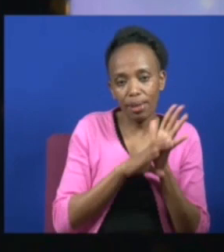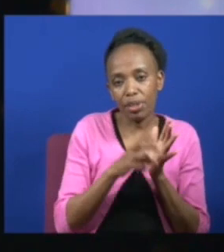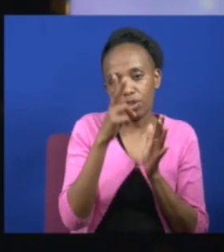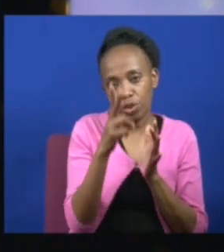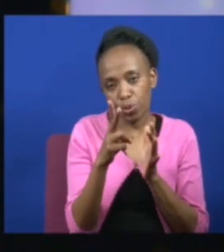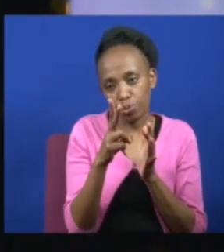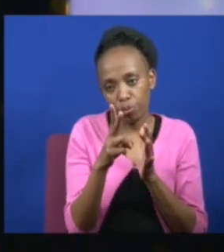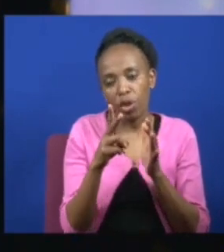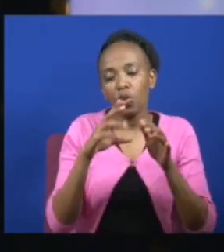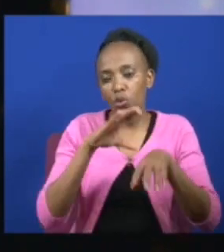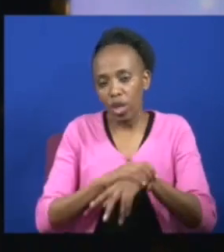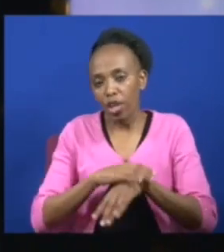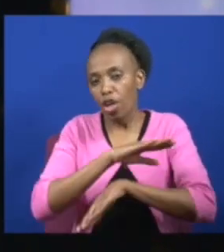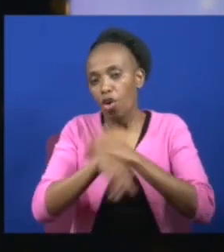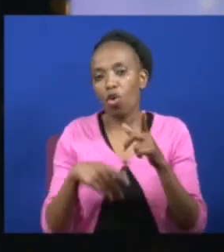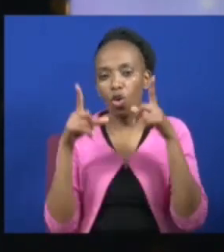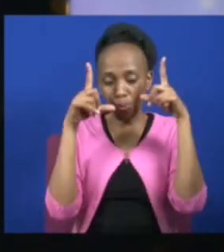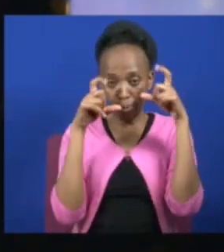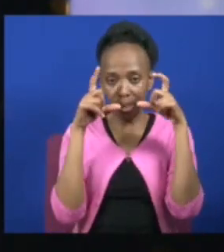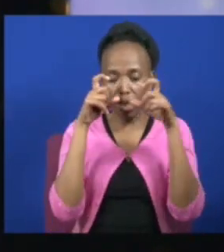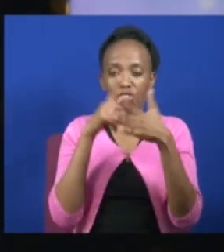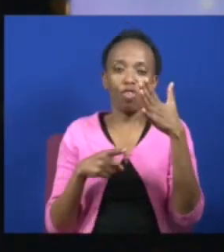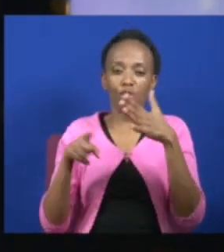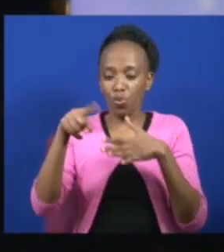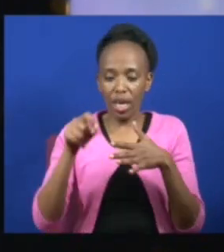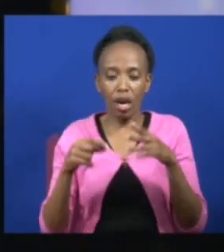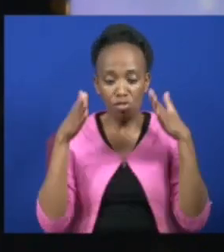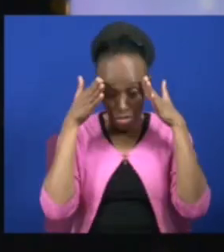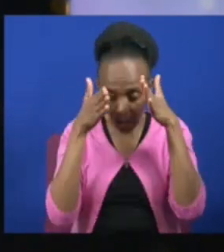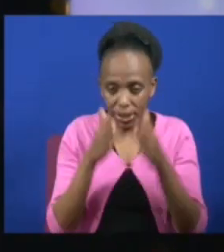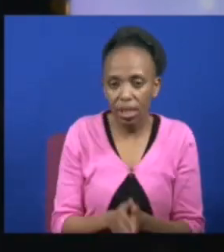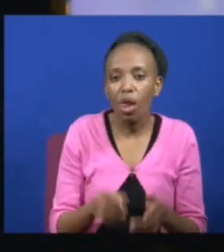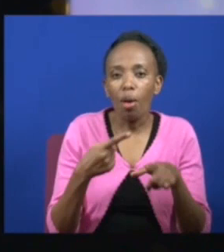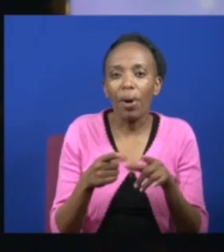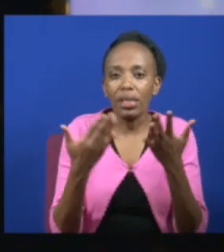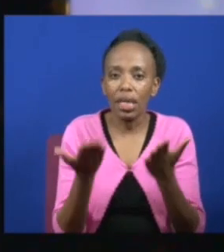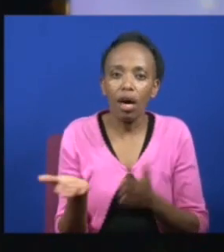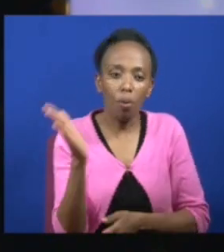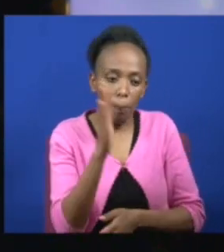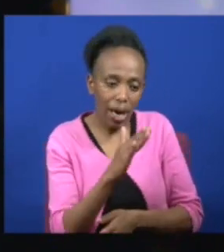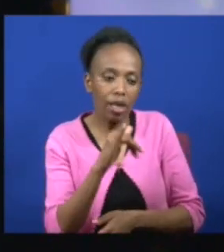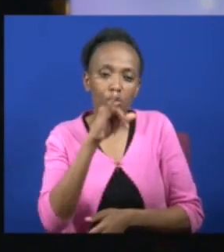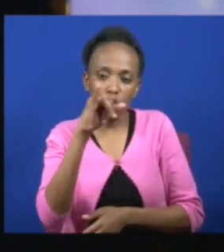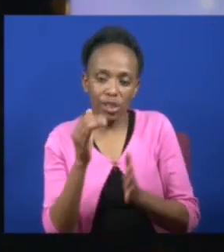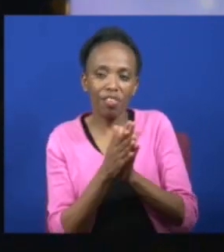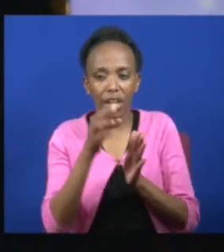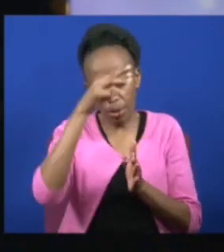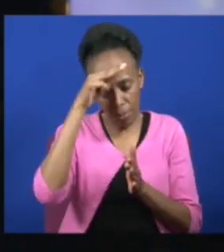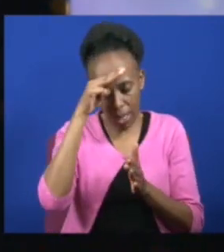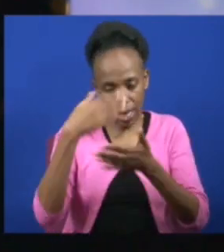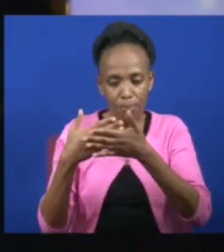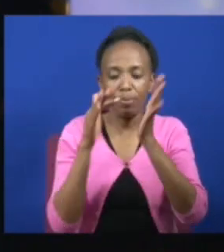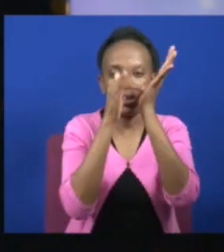Matthew chapter 2, to get the whole gist of what we are looking at. But now back to Joseph and Mary and